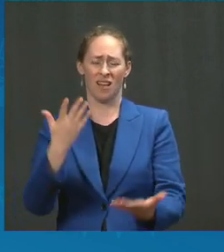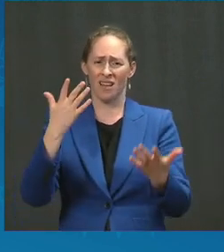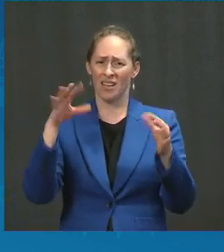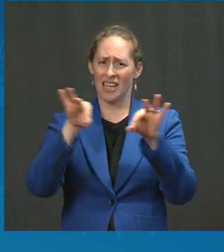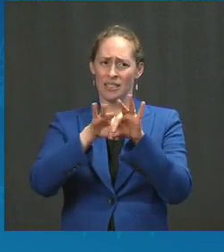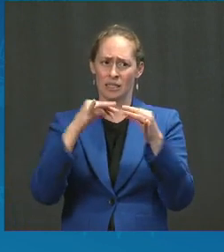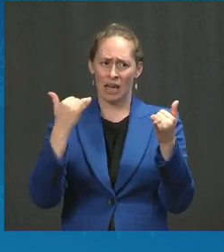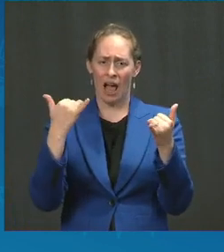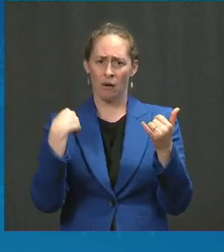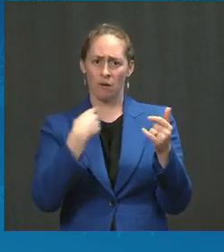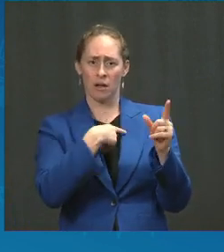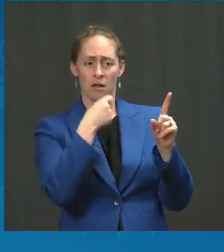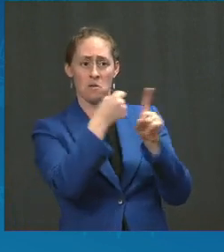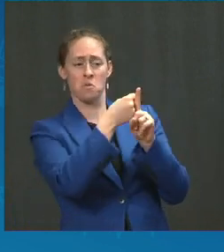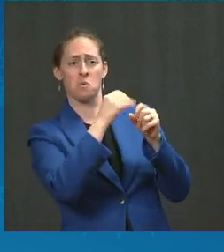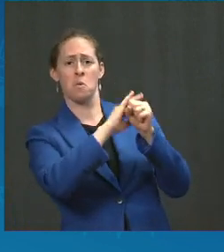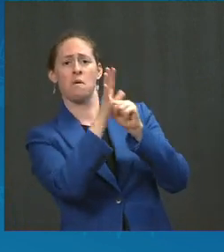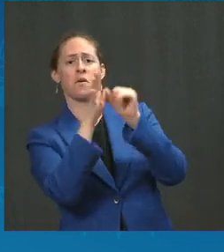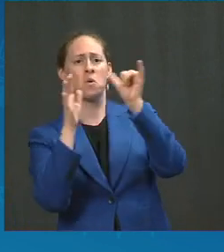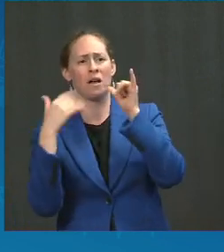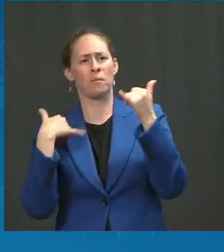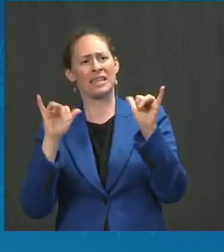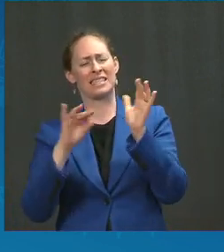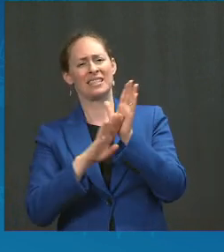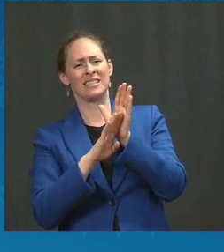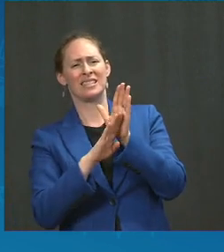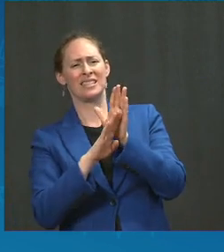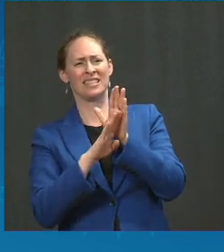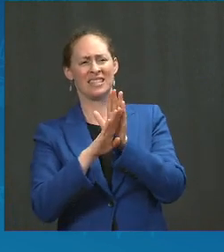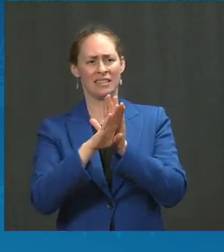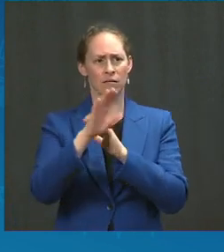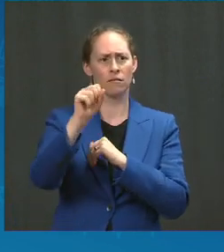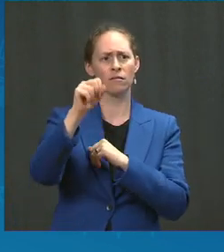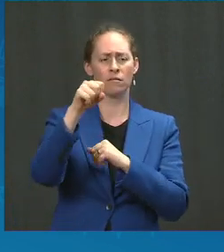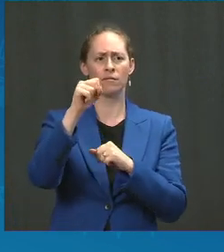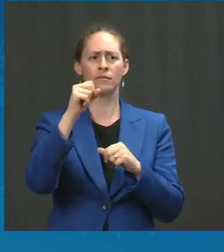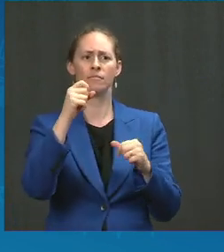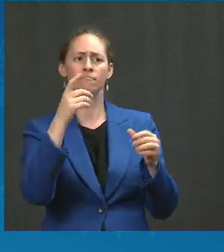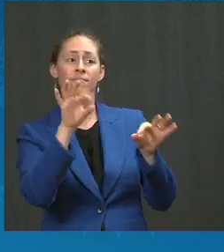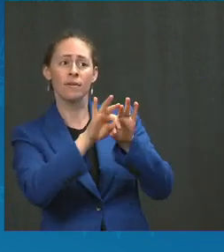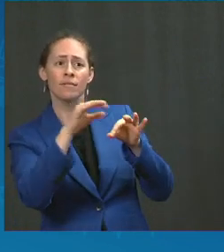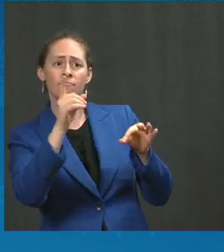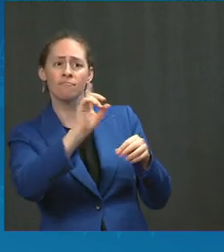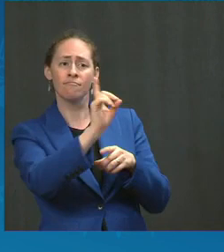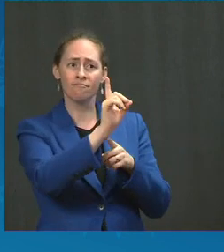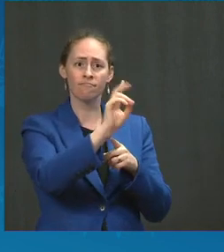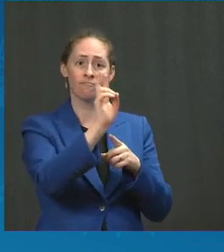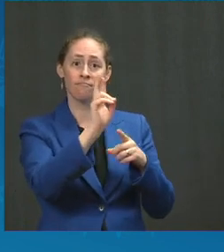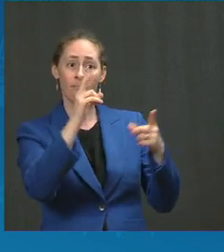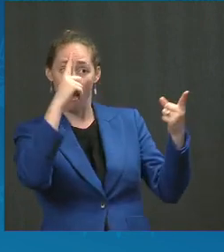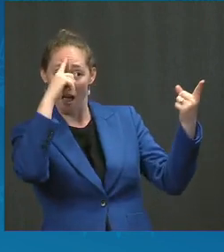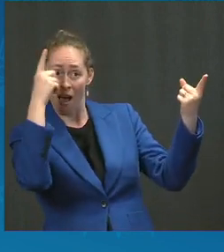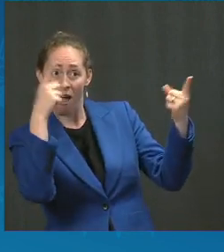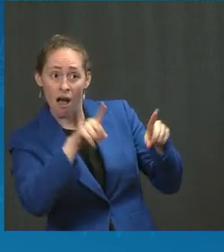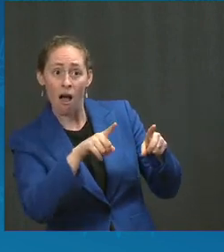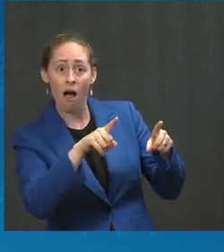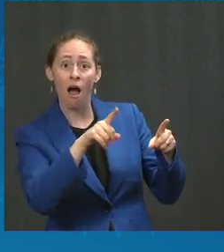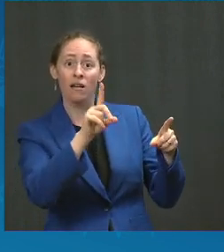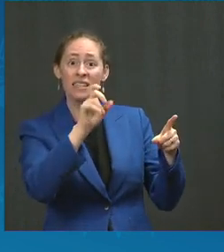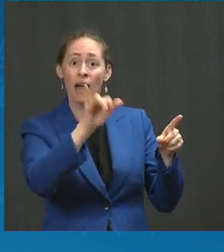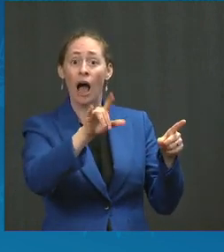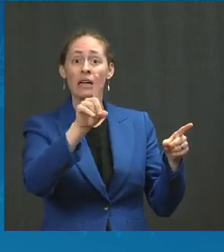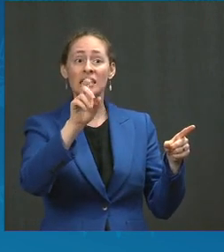through the bipartisan infrastructure deal of new roads and bridges, but also through the broader investments in